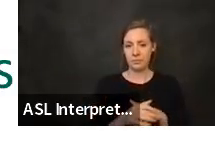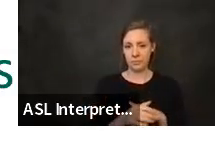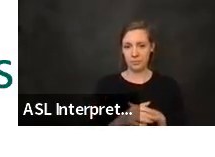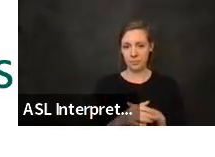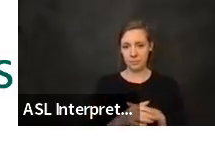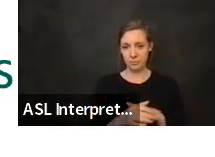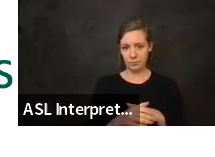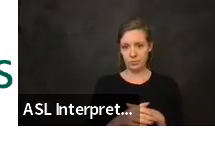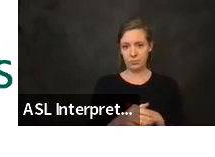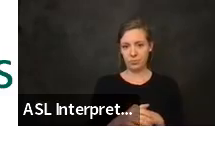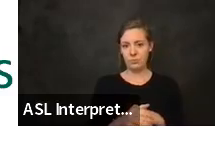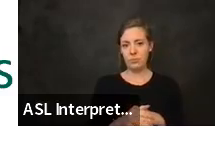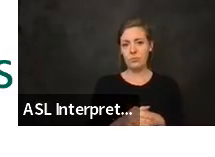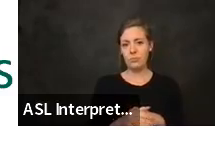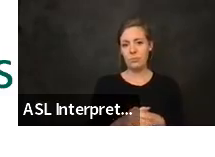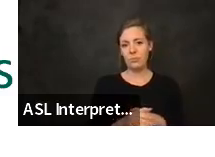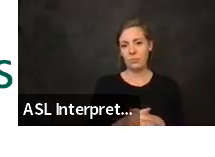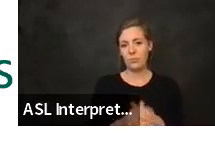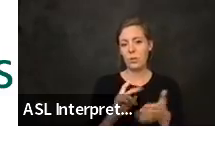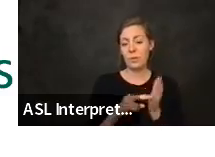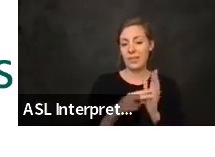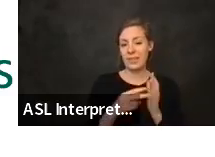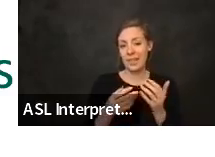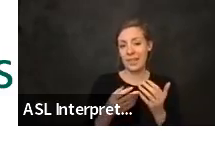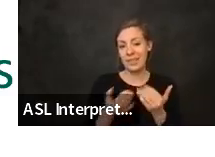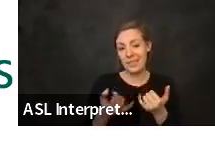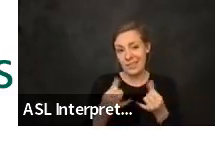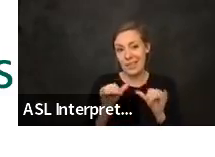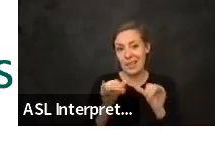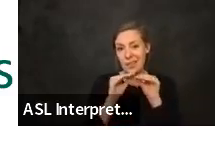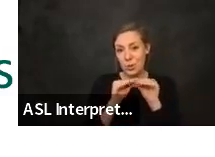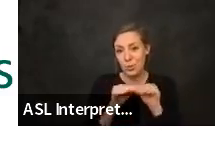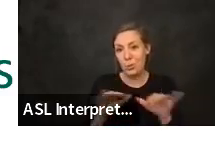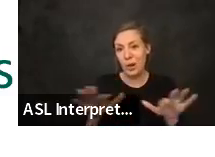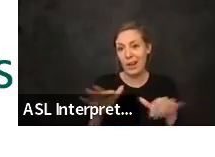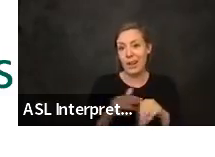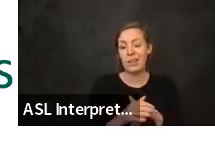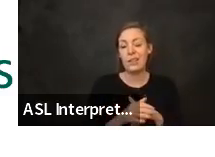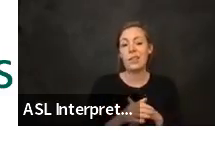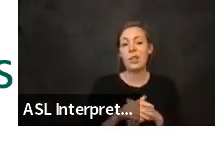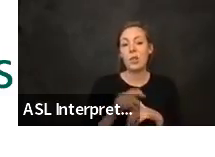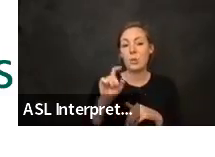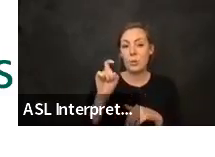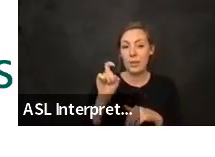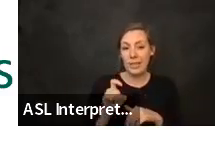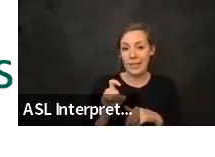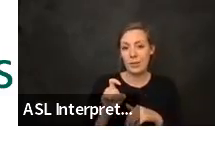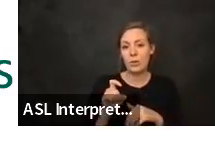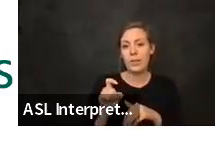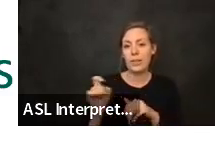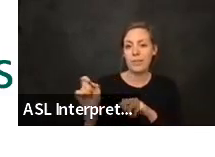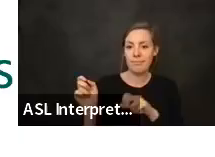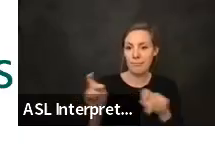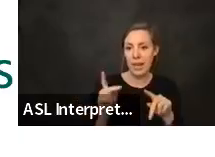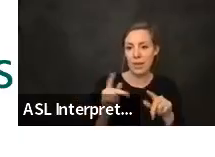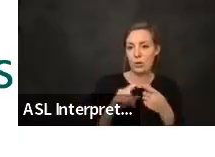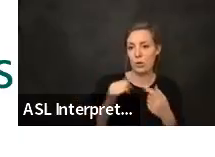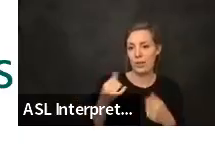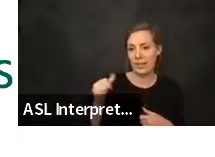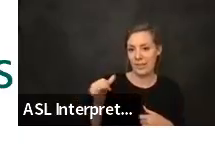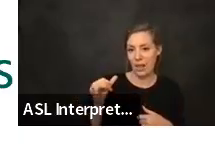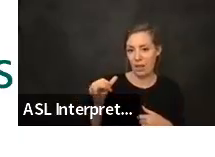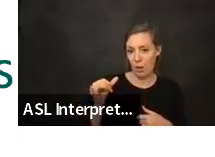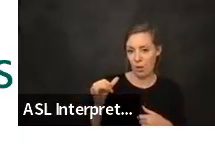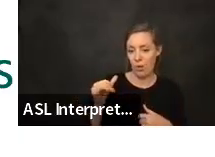CDC, which is substantial transmission, we would need to be in the yellow level of transmission,